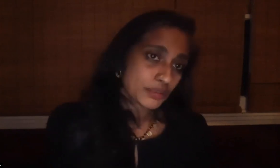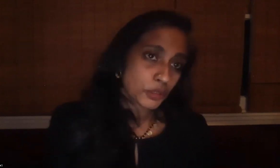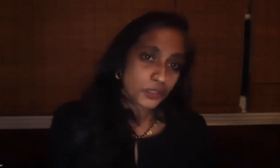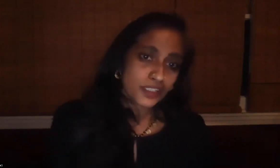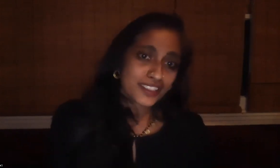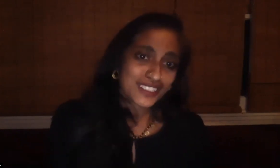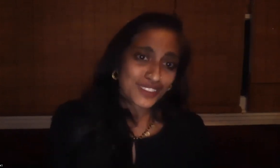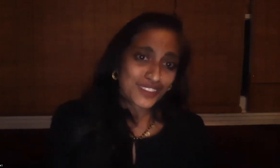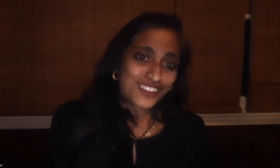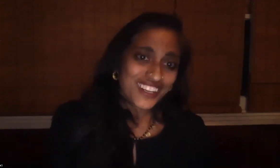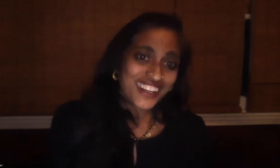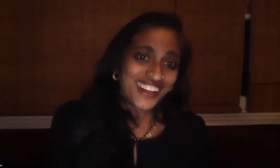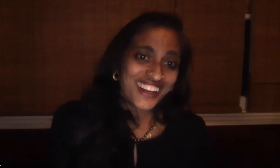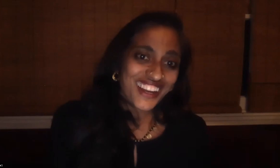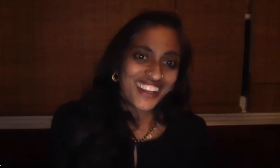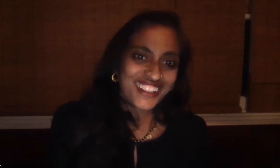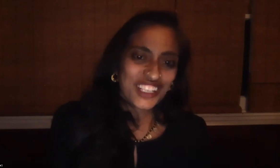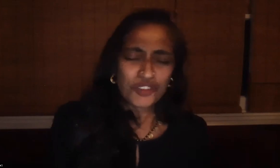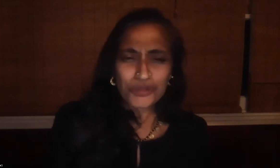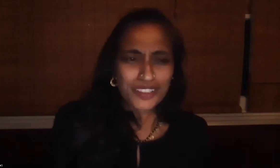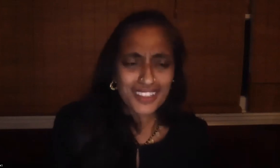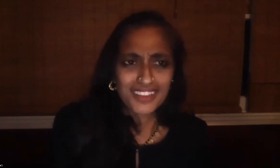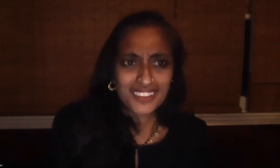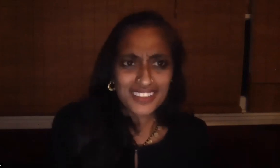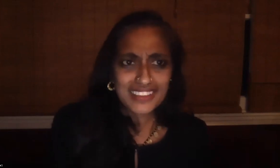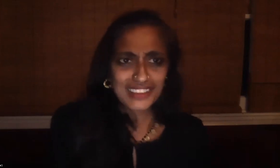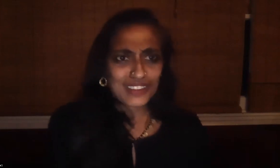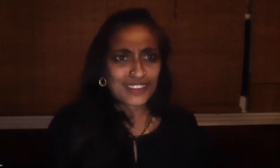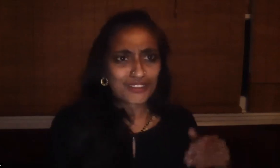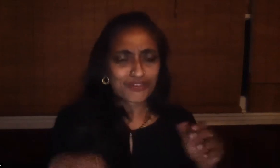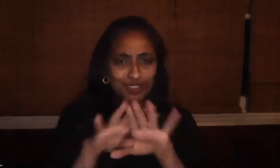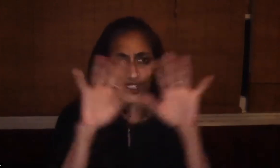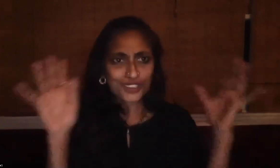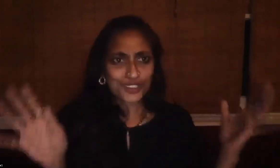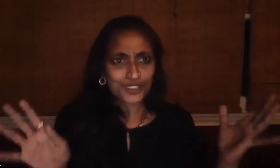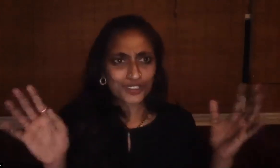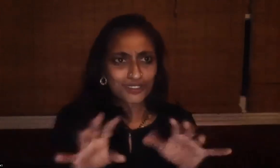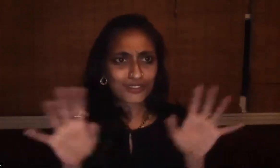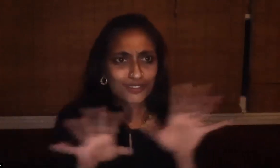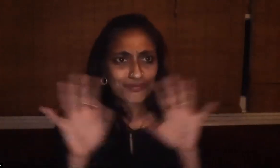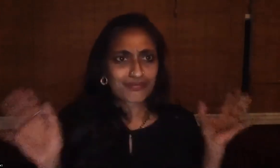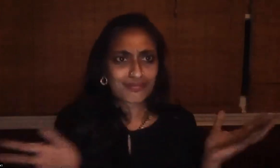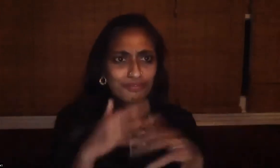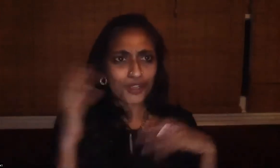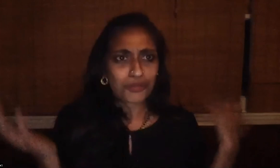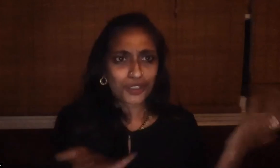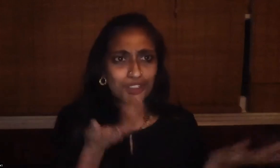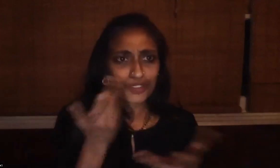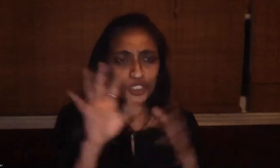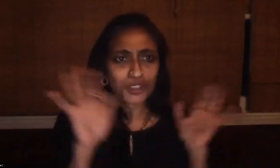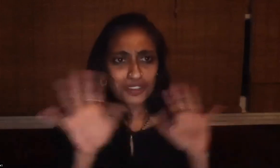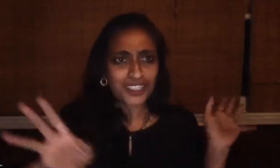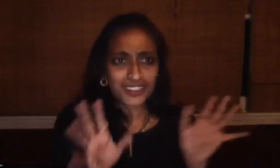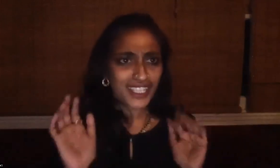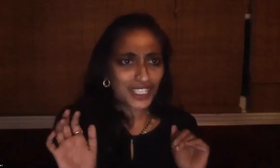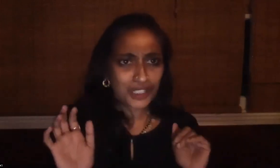that it was appropriate. So, even within this sort of larger framework of